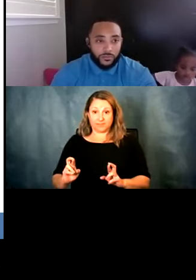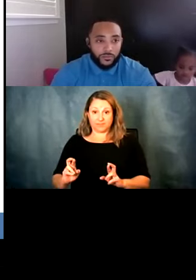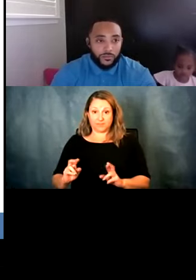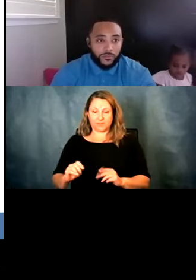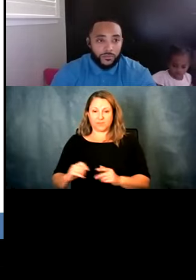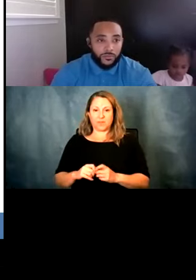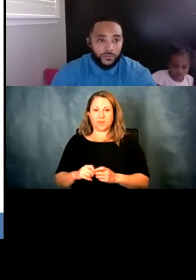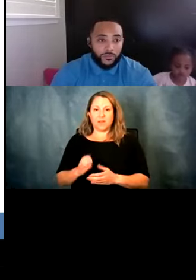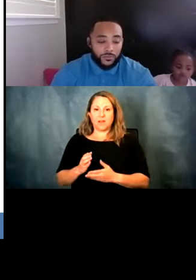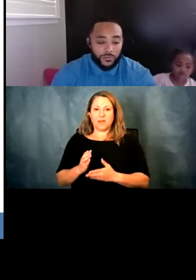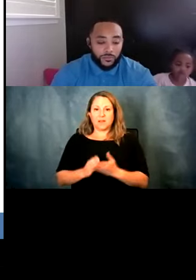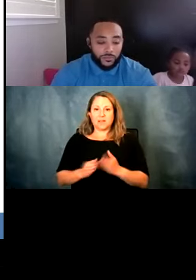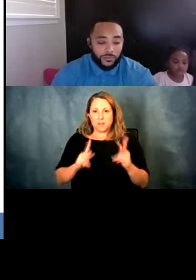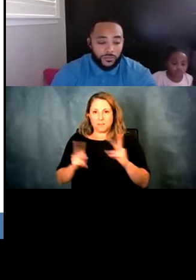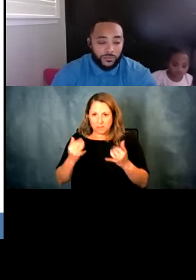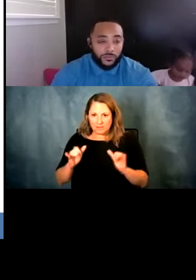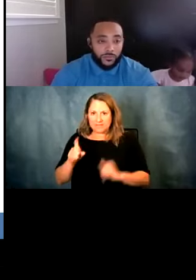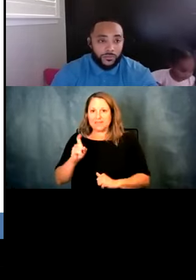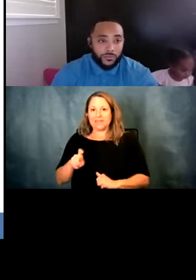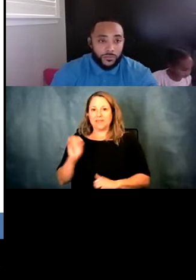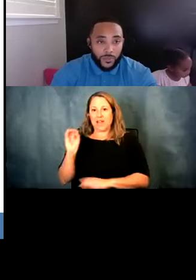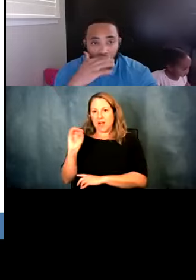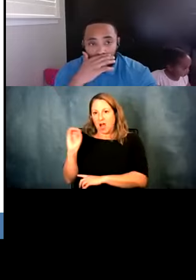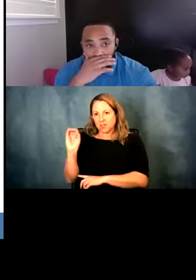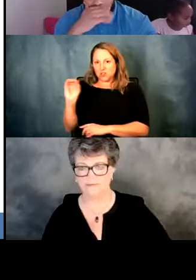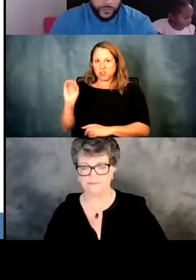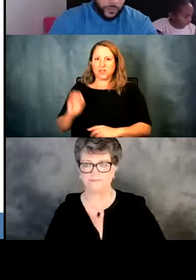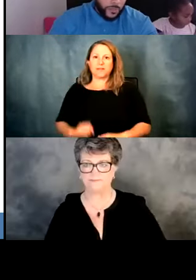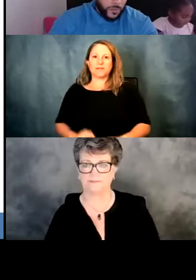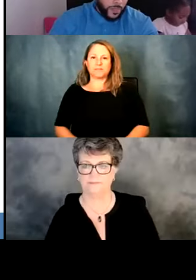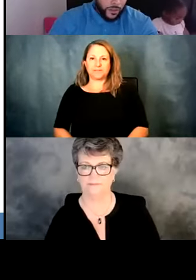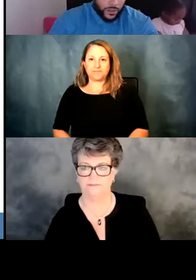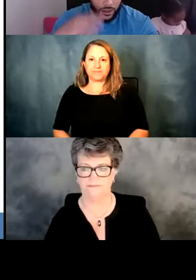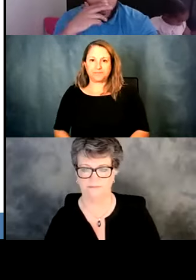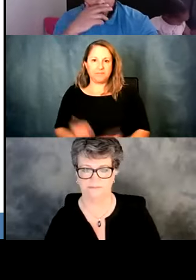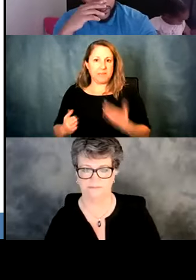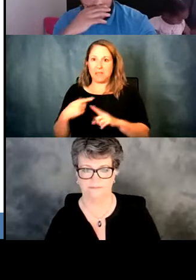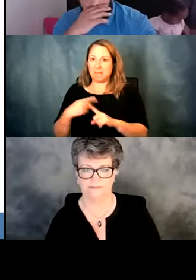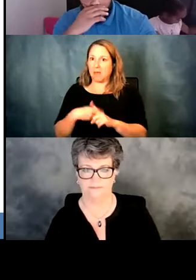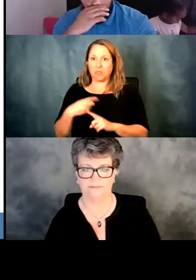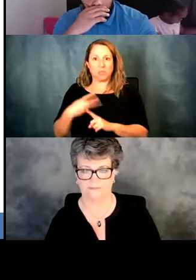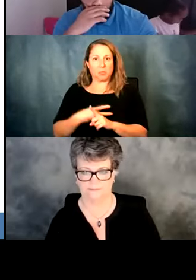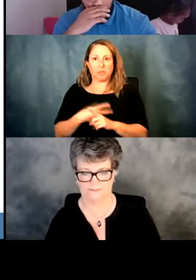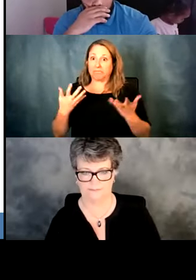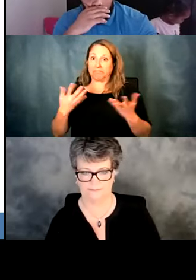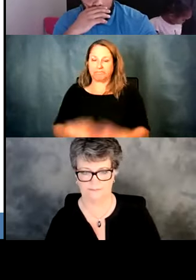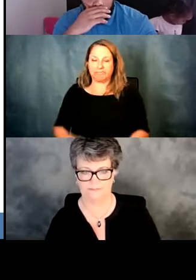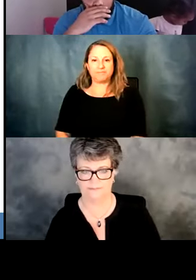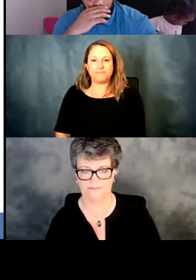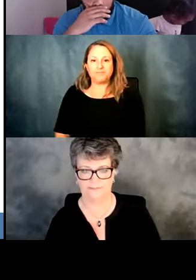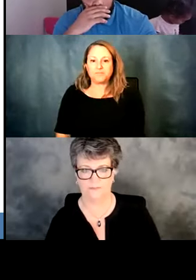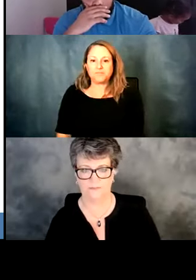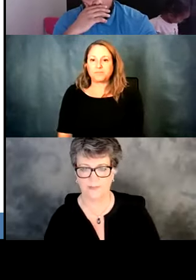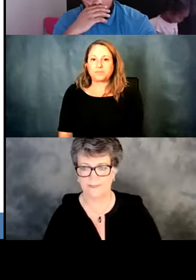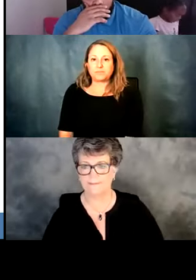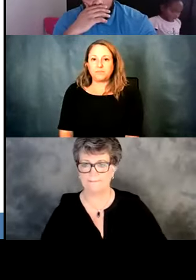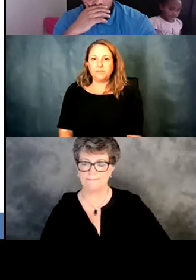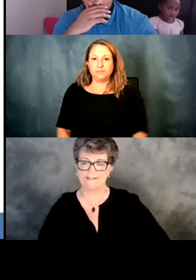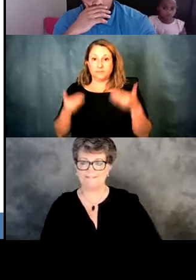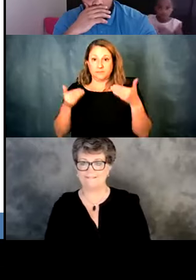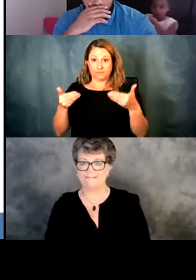needed oxygen, sometimes they're on oxygen for weeks to months. You know, when I've done these conversations in the past,